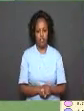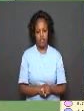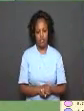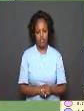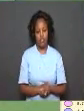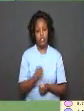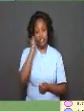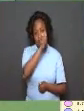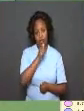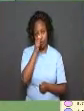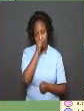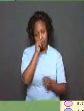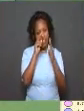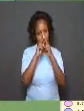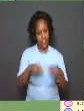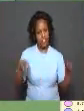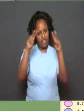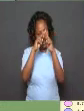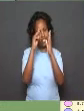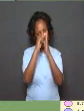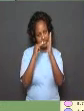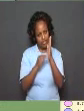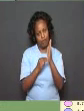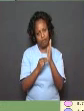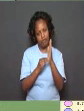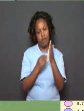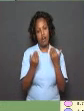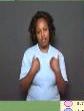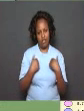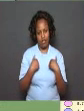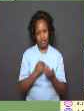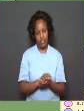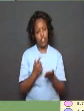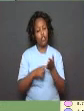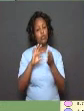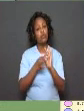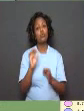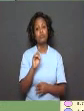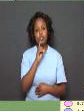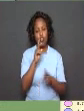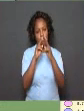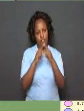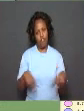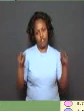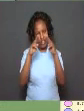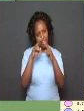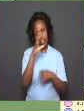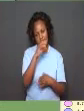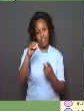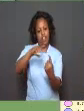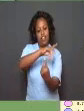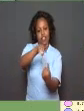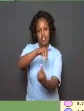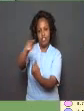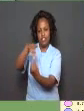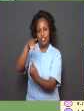Ethiopia has a federal system of government, meaning that there are federal and